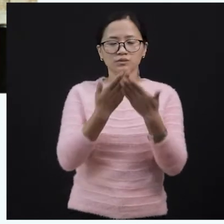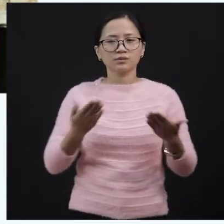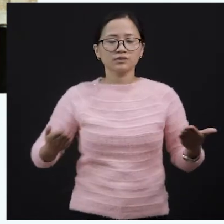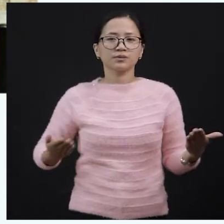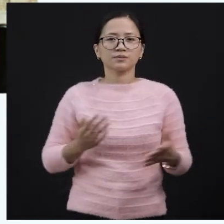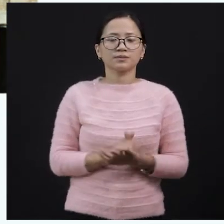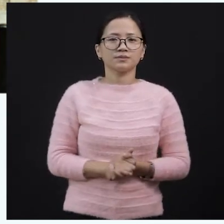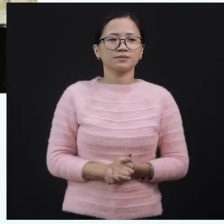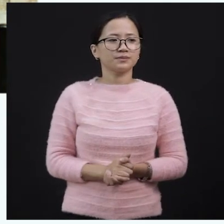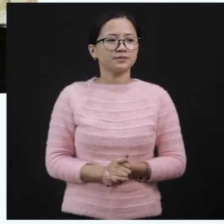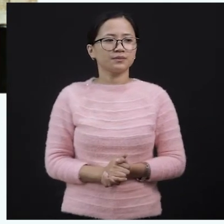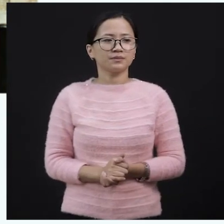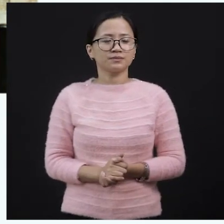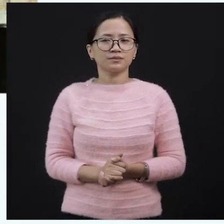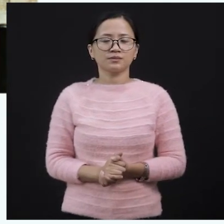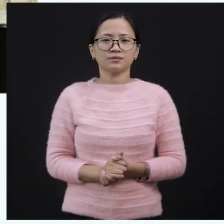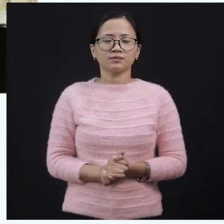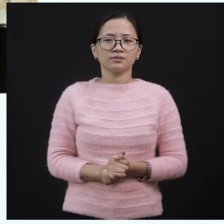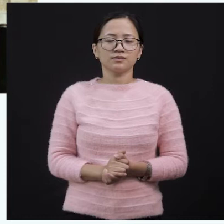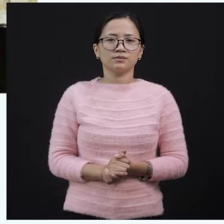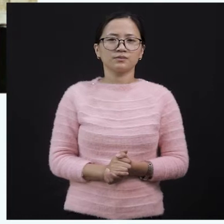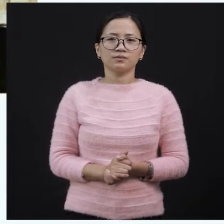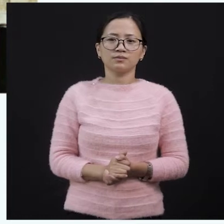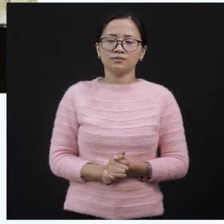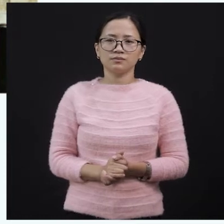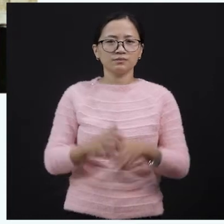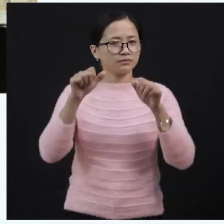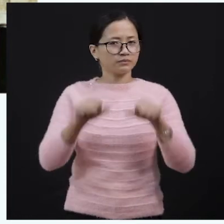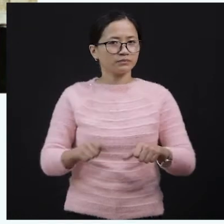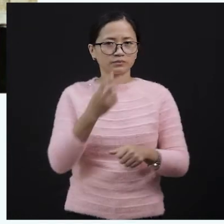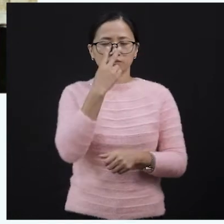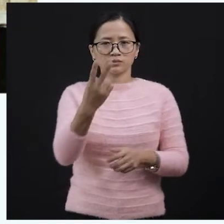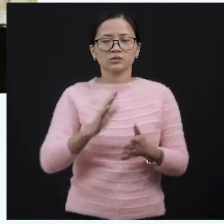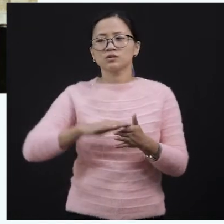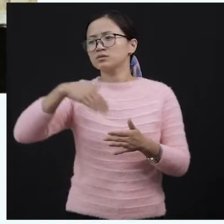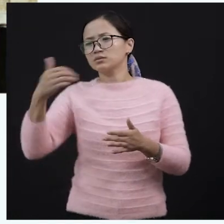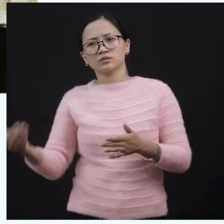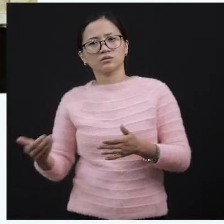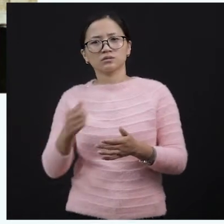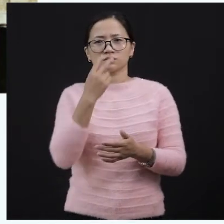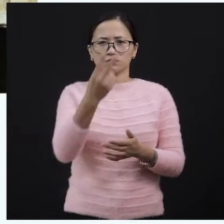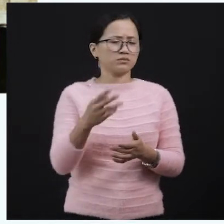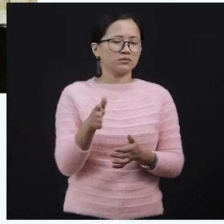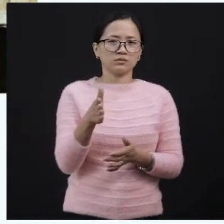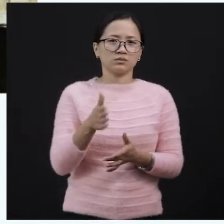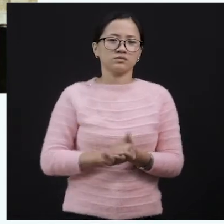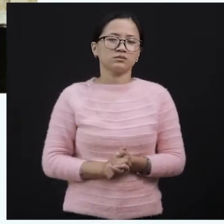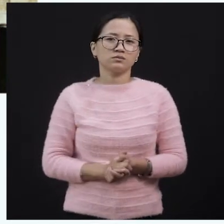Okay? In these opaque objects, we will not be able to see what is on the other side.